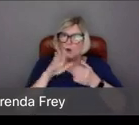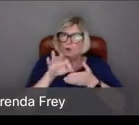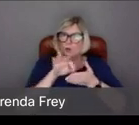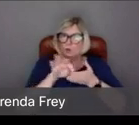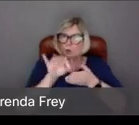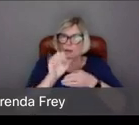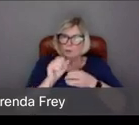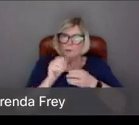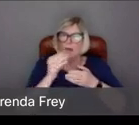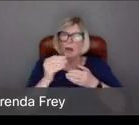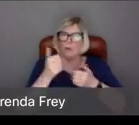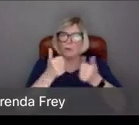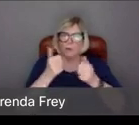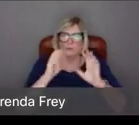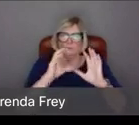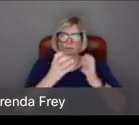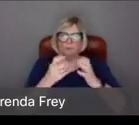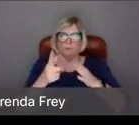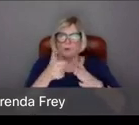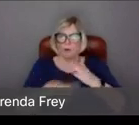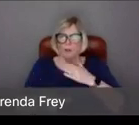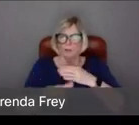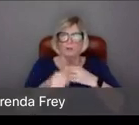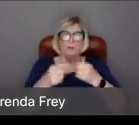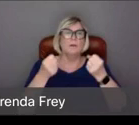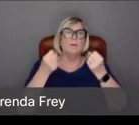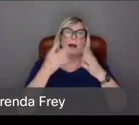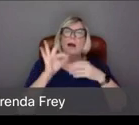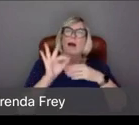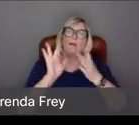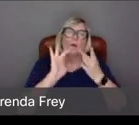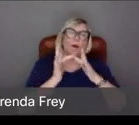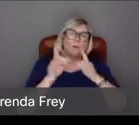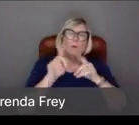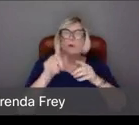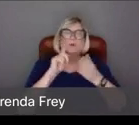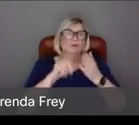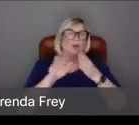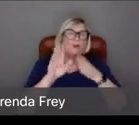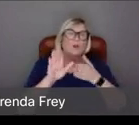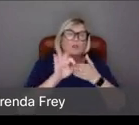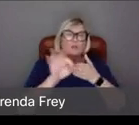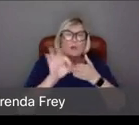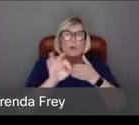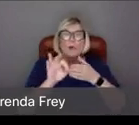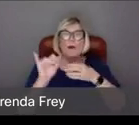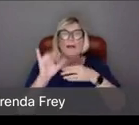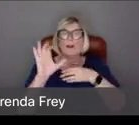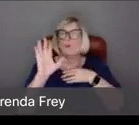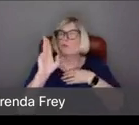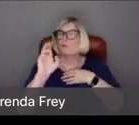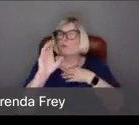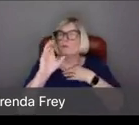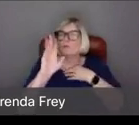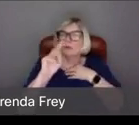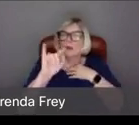bracket do you fall into. A lot of the websites where you can check your score, I know like Credit Karma, they